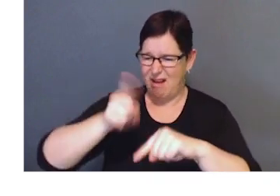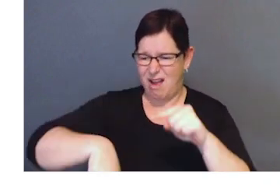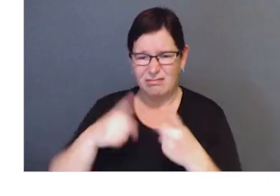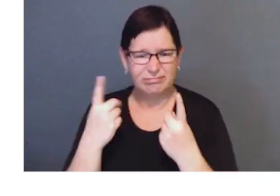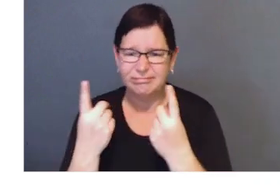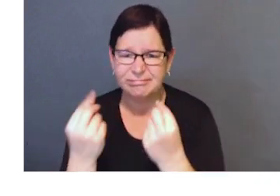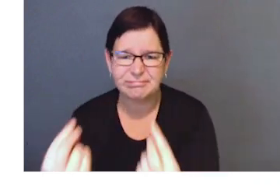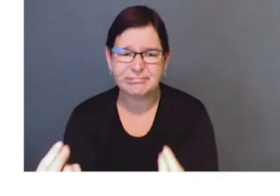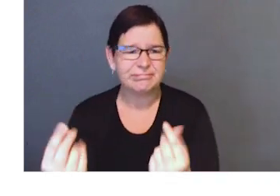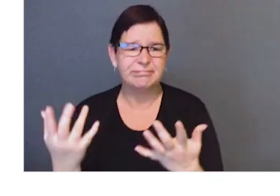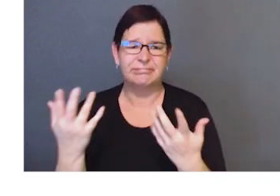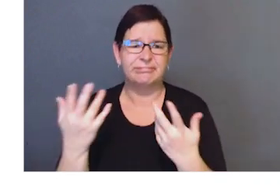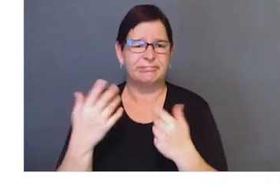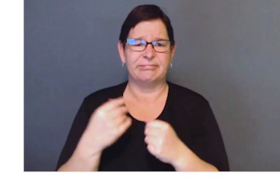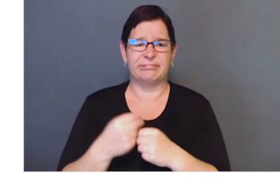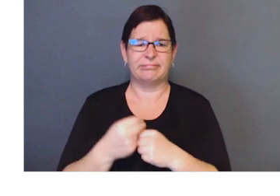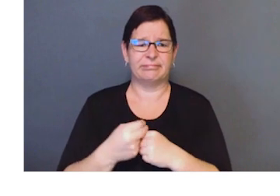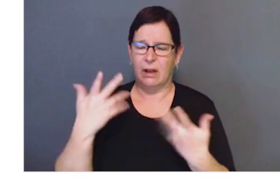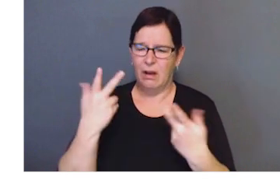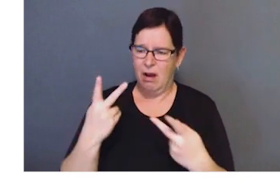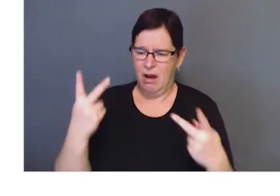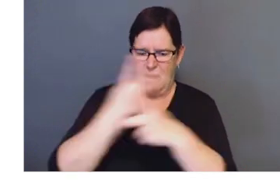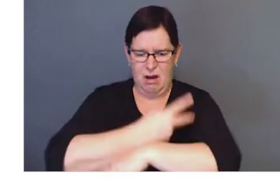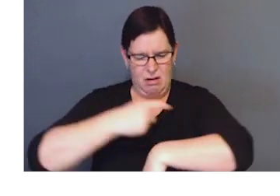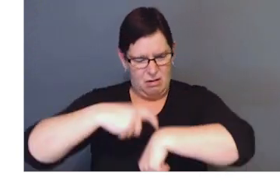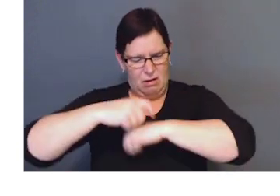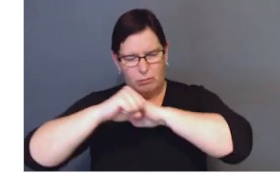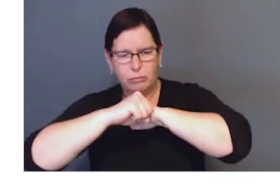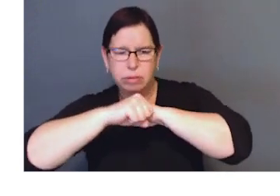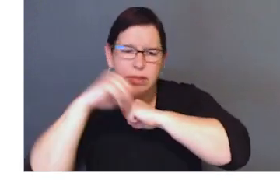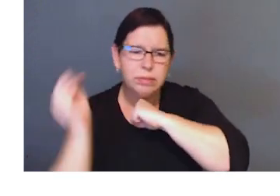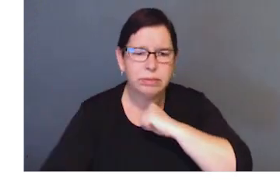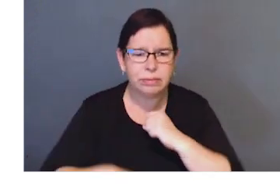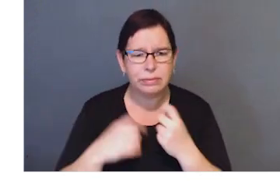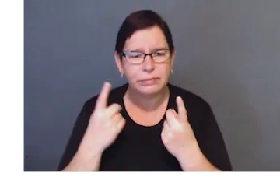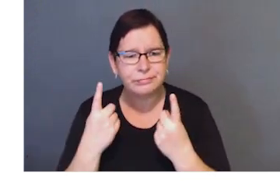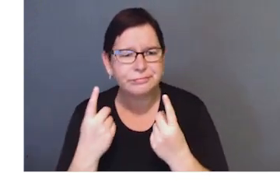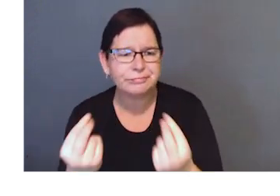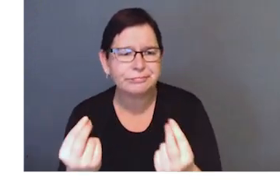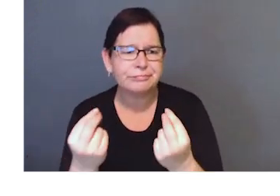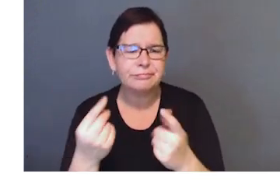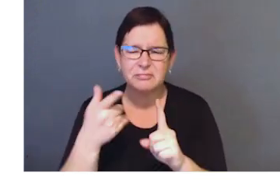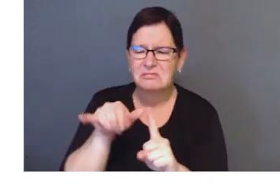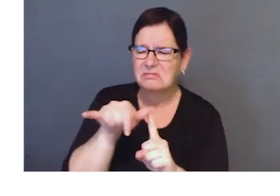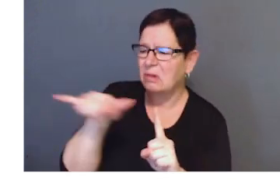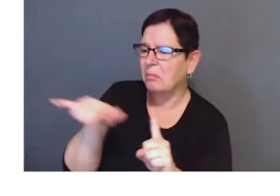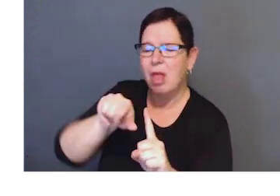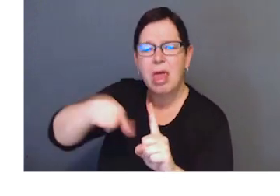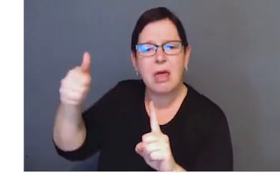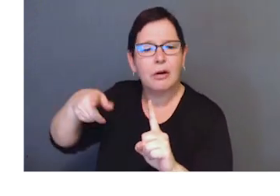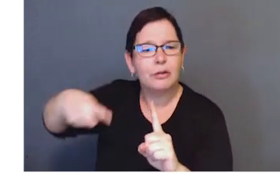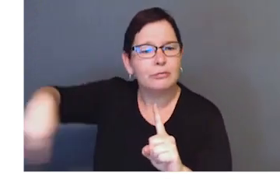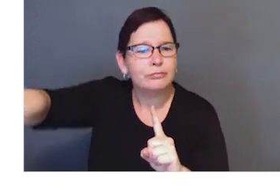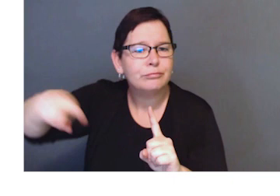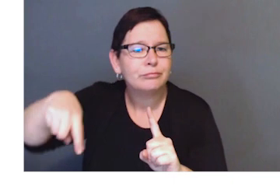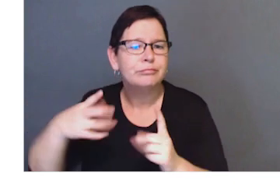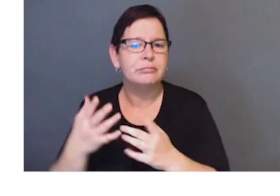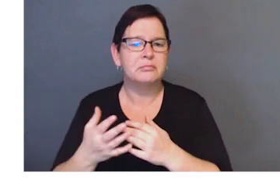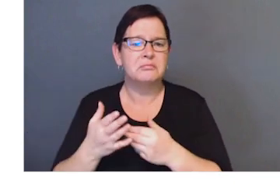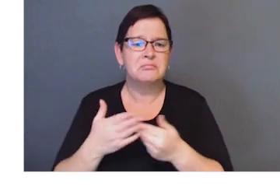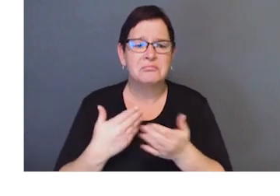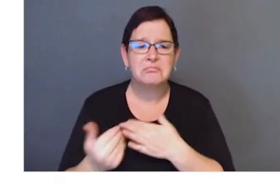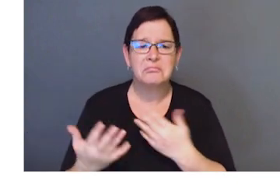age without the impairment, even with the use of appropriate therapy, medication, and devices.